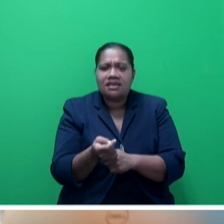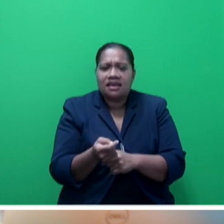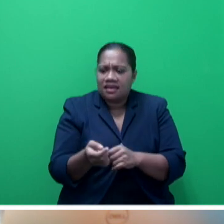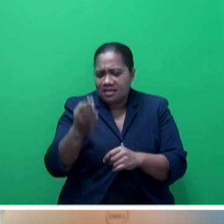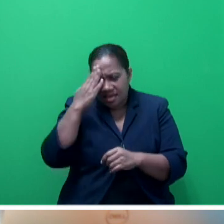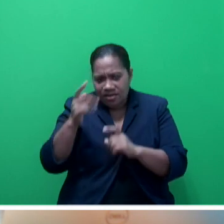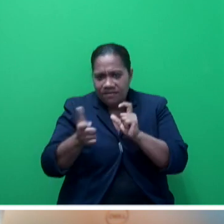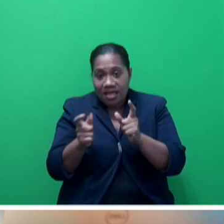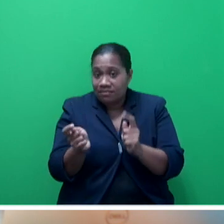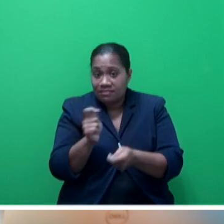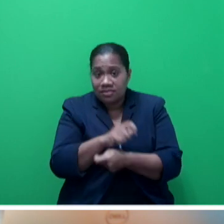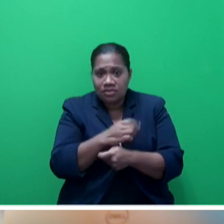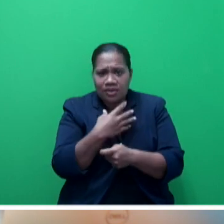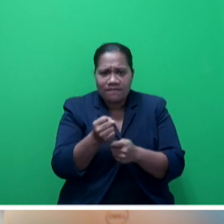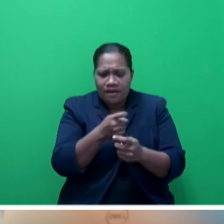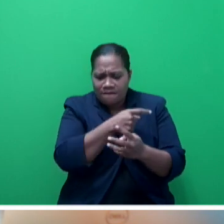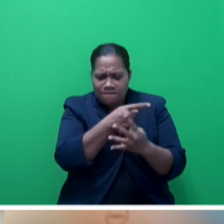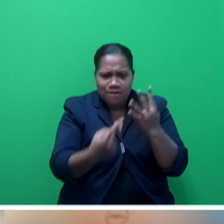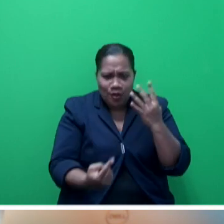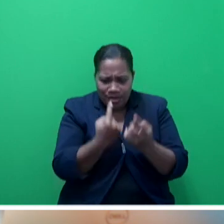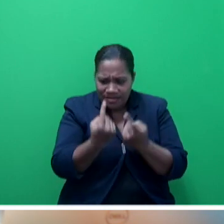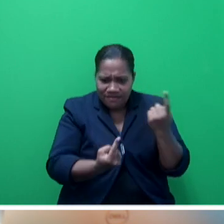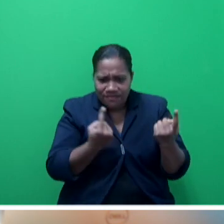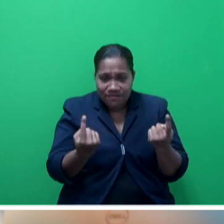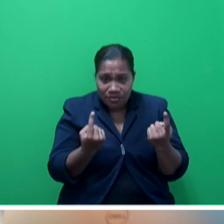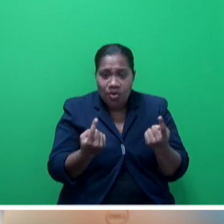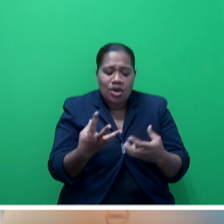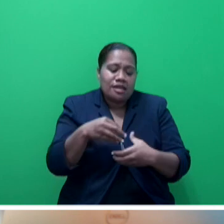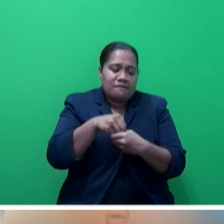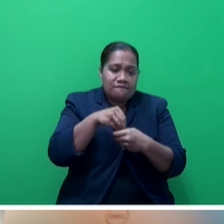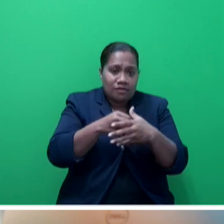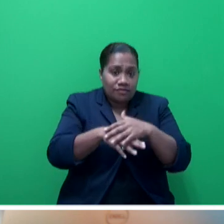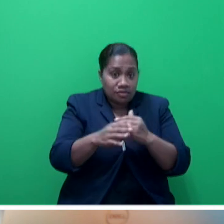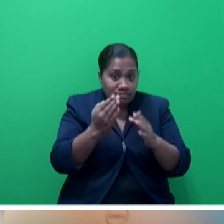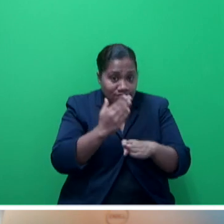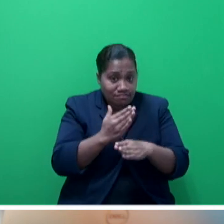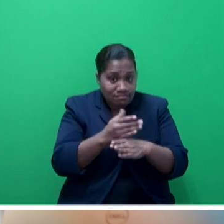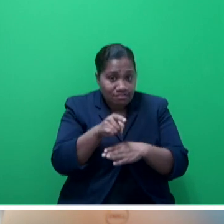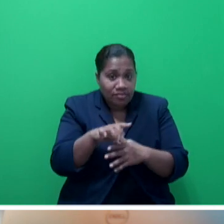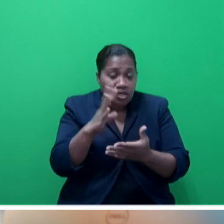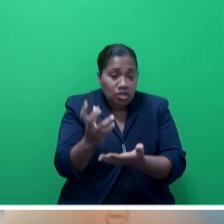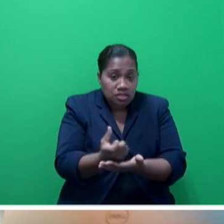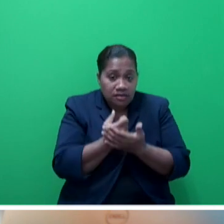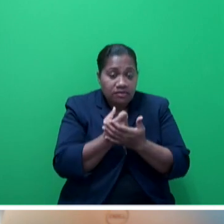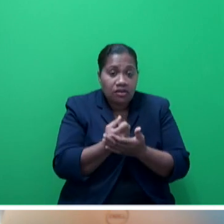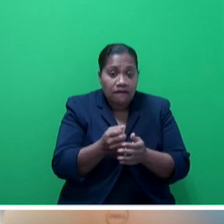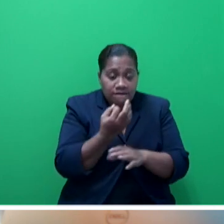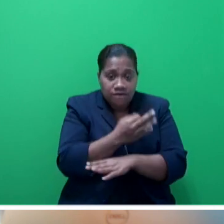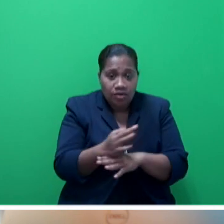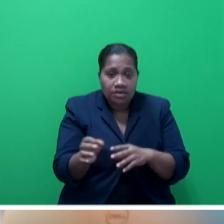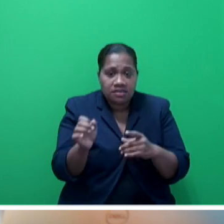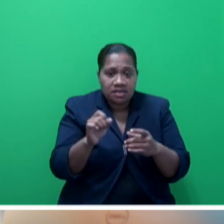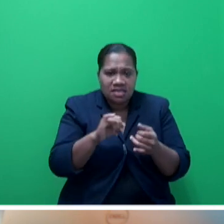the 4 individuals specifically who were involved in the technical work, which is the Conservator of Forests, Sanjana Lal, Eli Tulele,